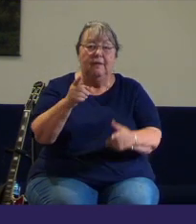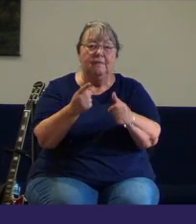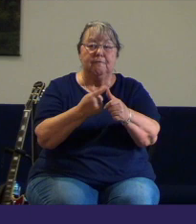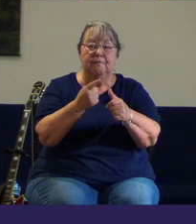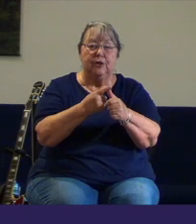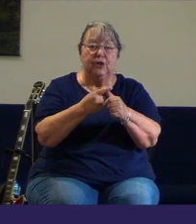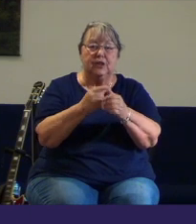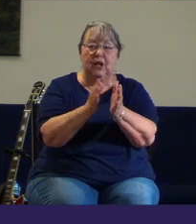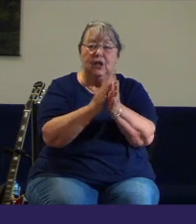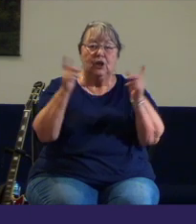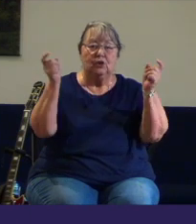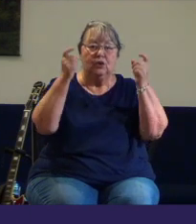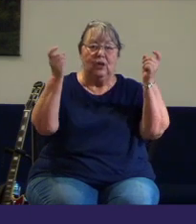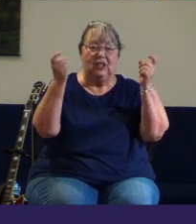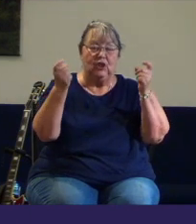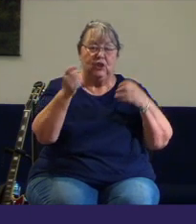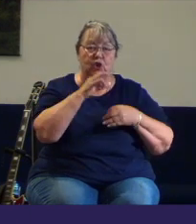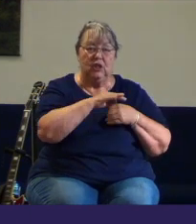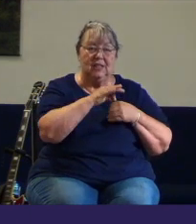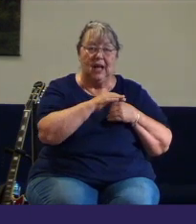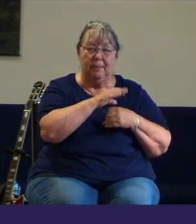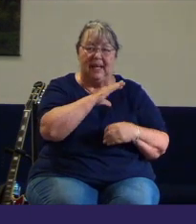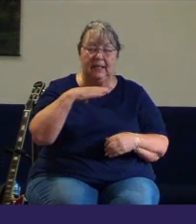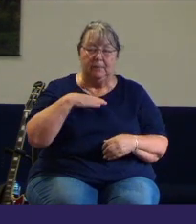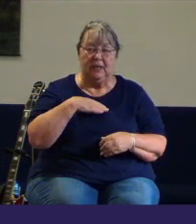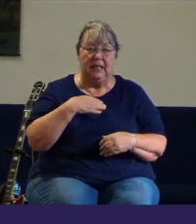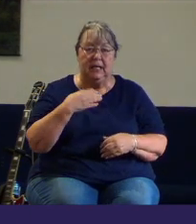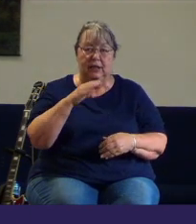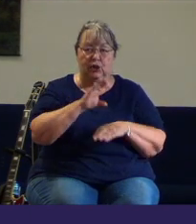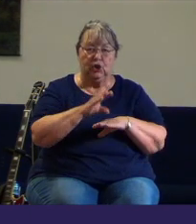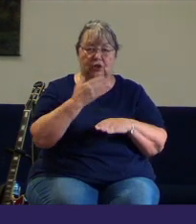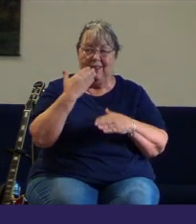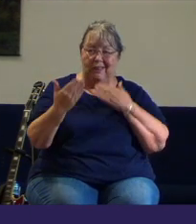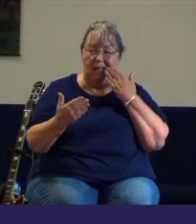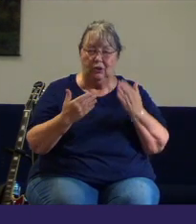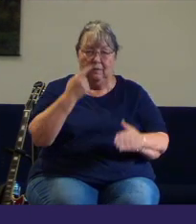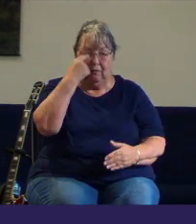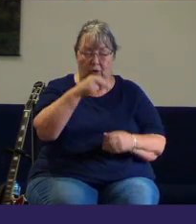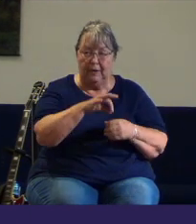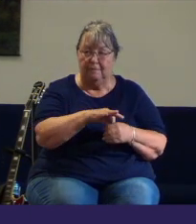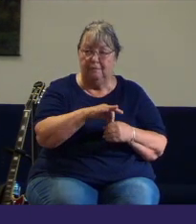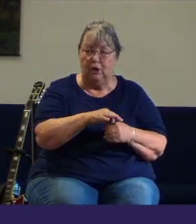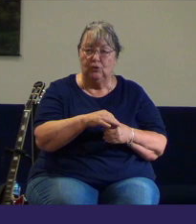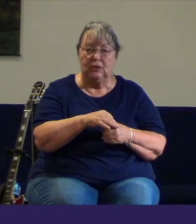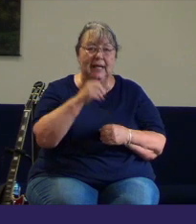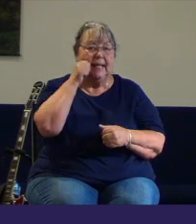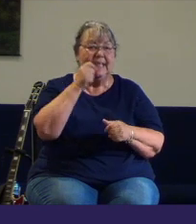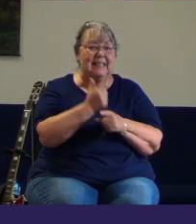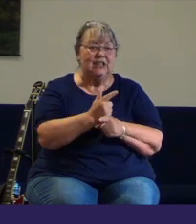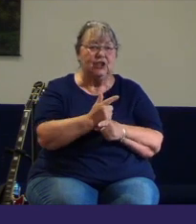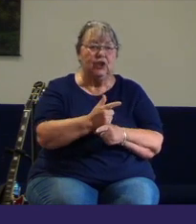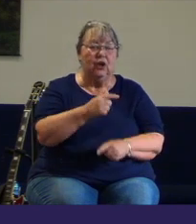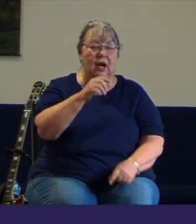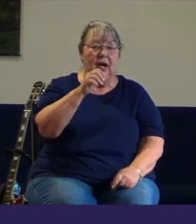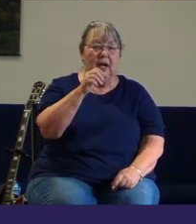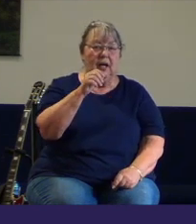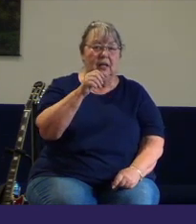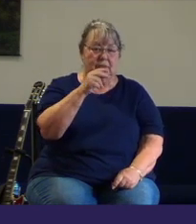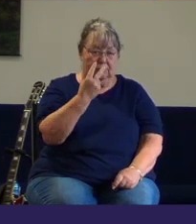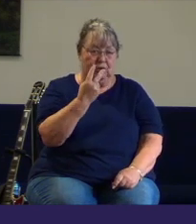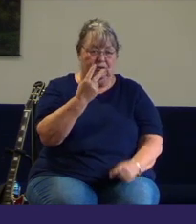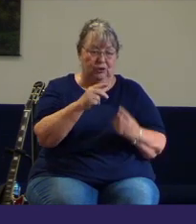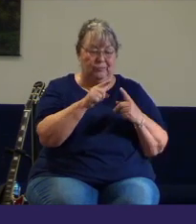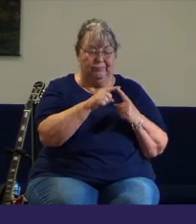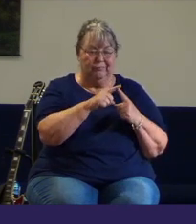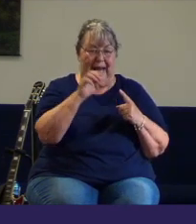congratulations to our nominating committee. Church, thank you for your votes as well. Sister Amy Lewis, Sister Kay Bila from